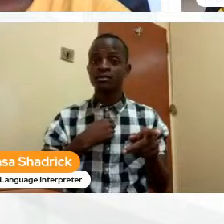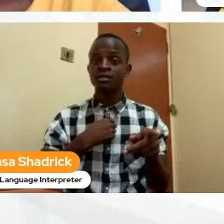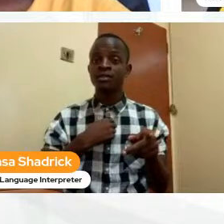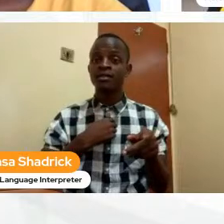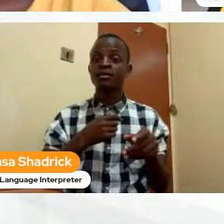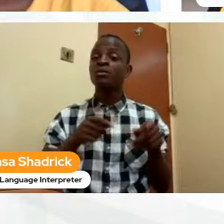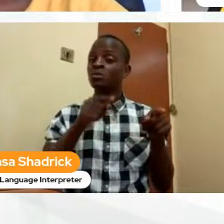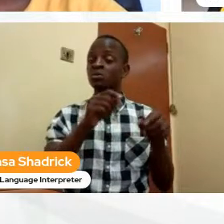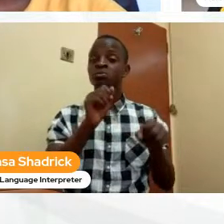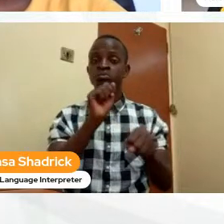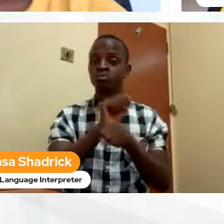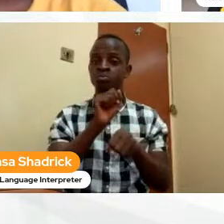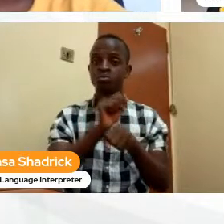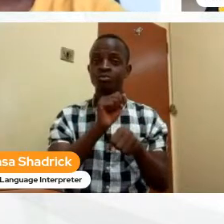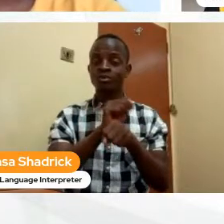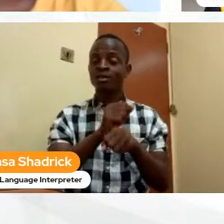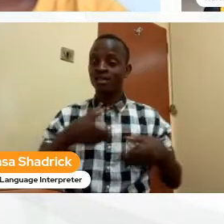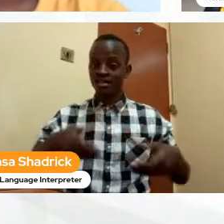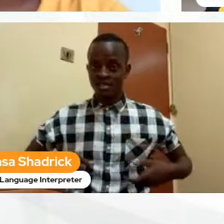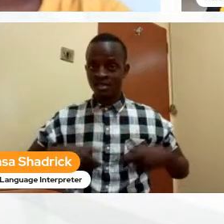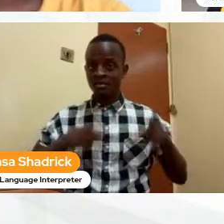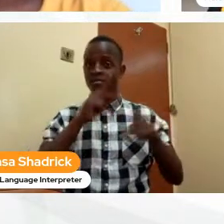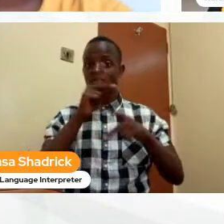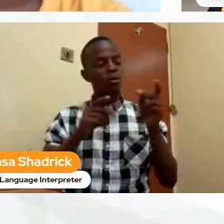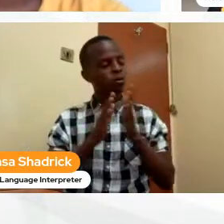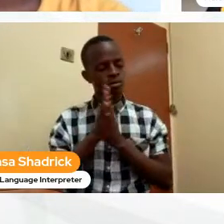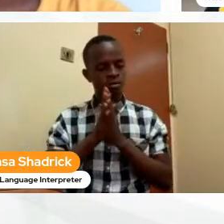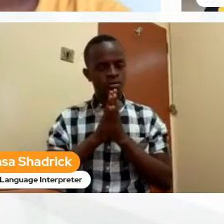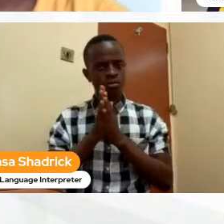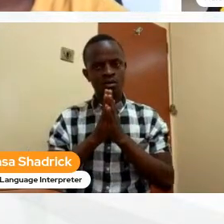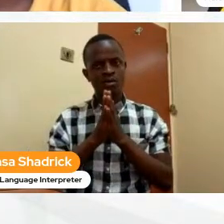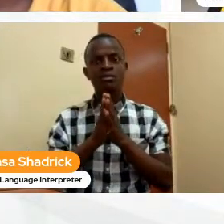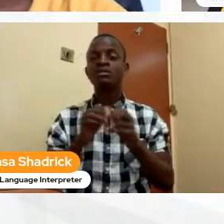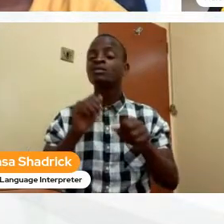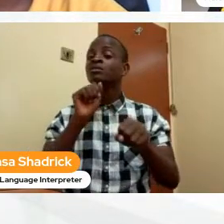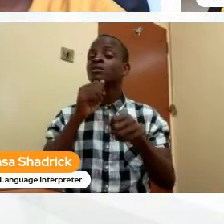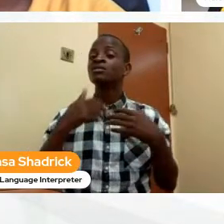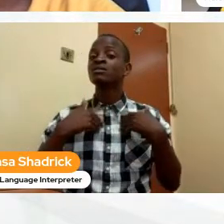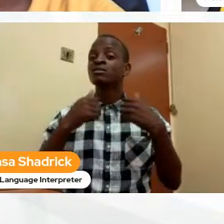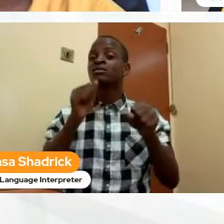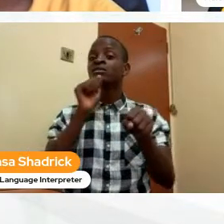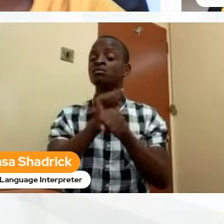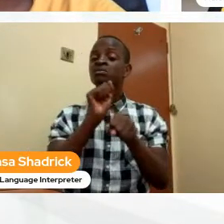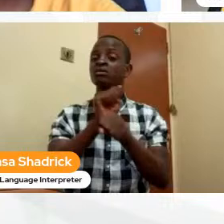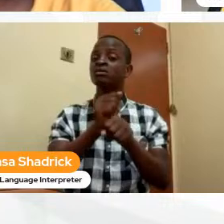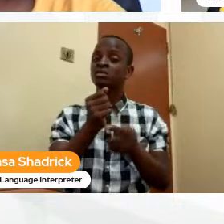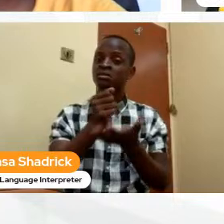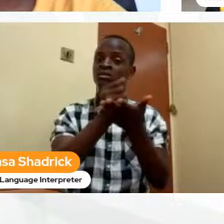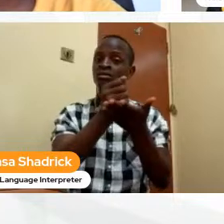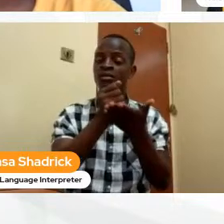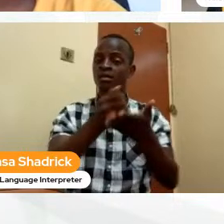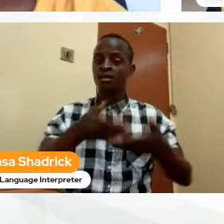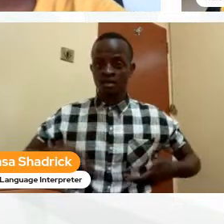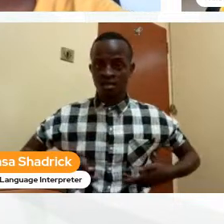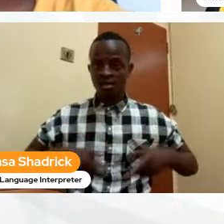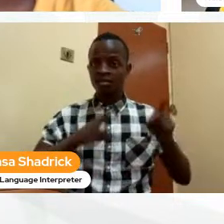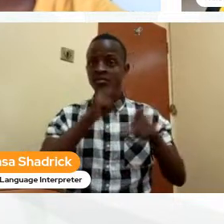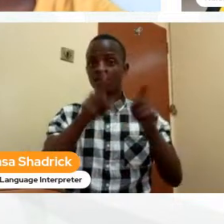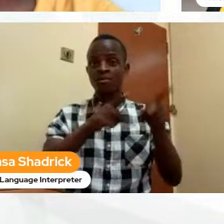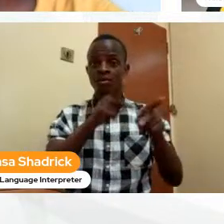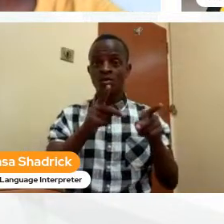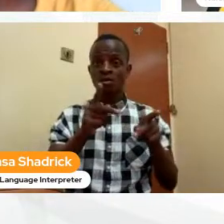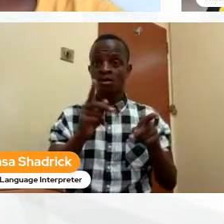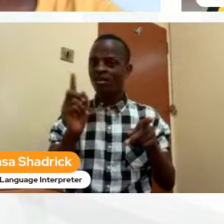persons who deal with adolescents, they are one of those health workers dedicated in helping adolescents, because when it was first